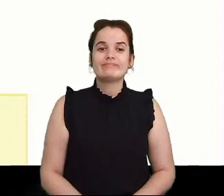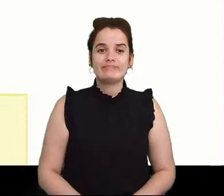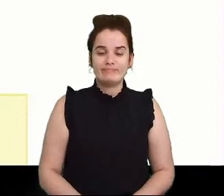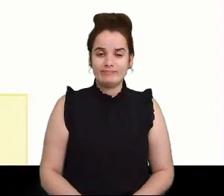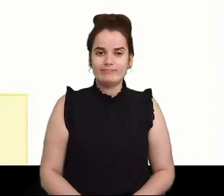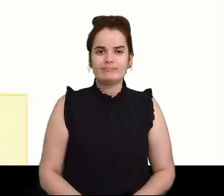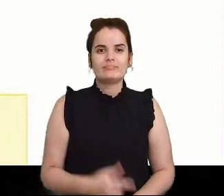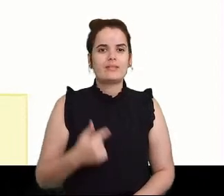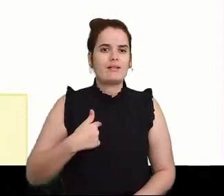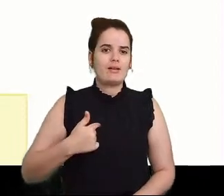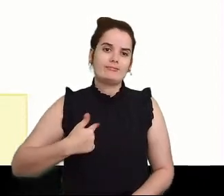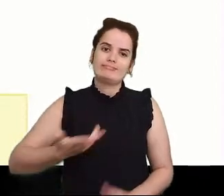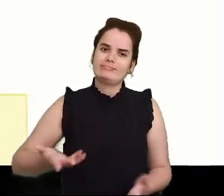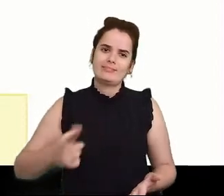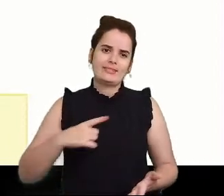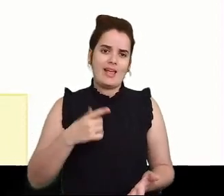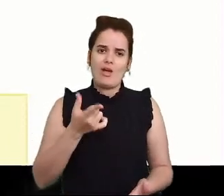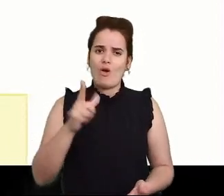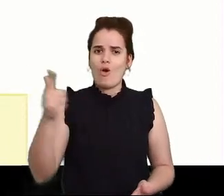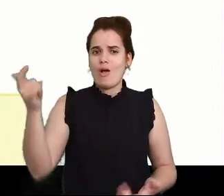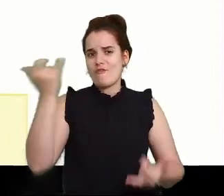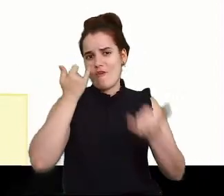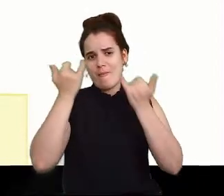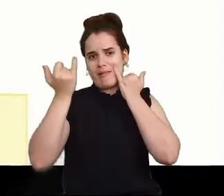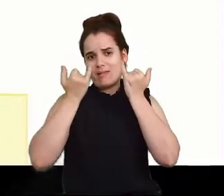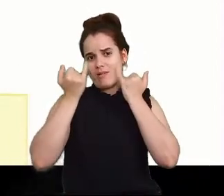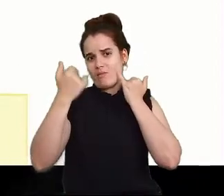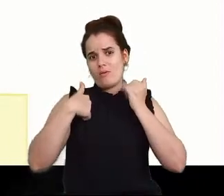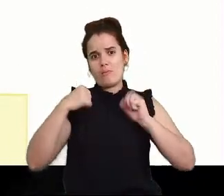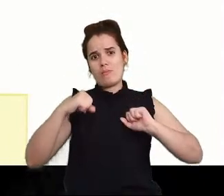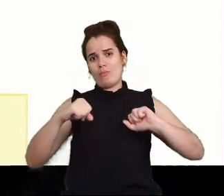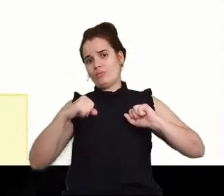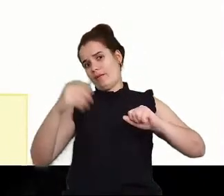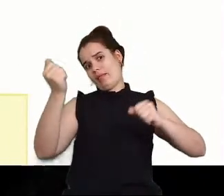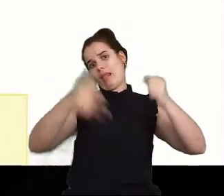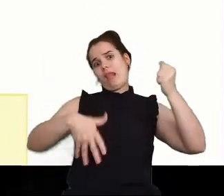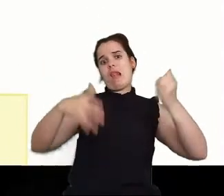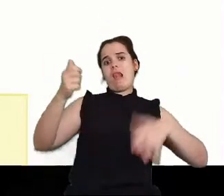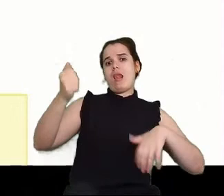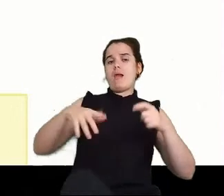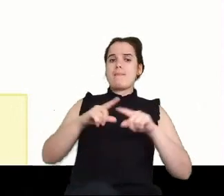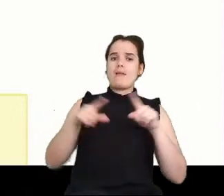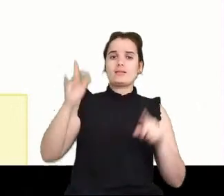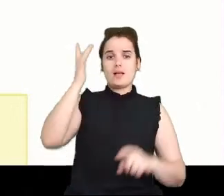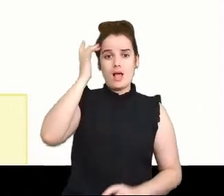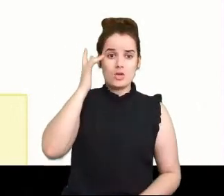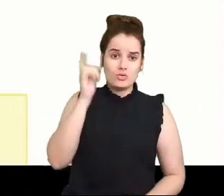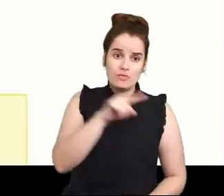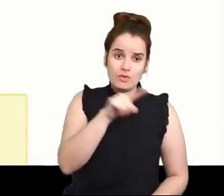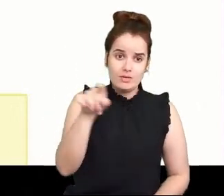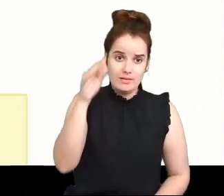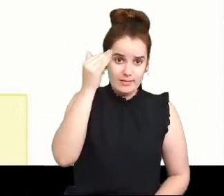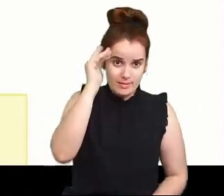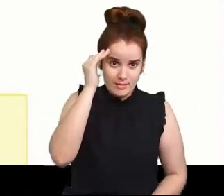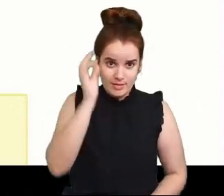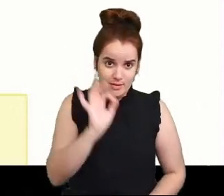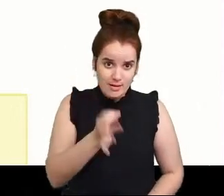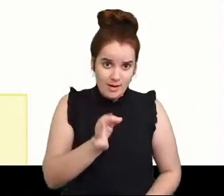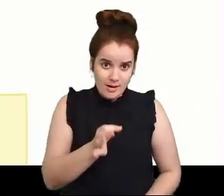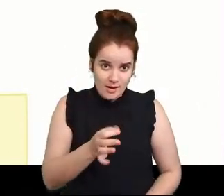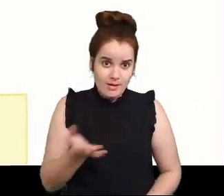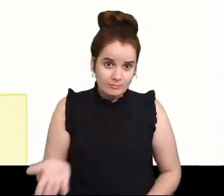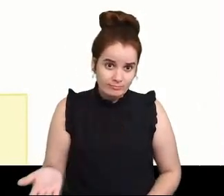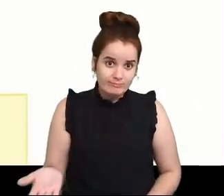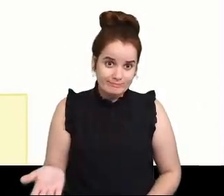that, but you get my point, right? Like beyond doing a great job with accessibility,